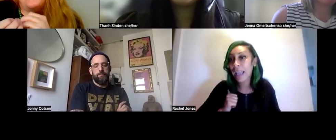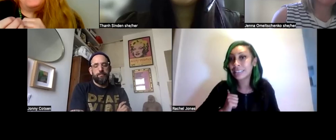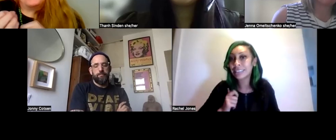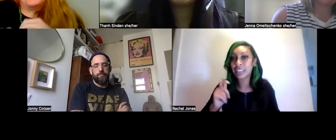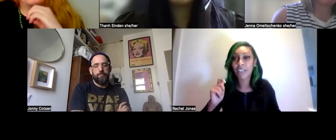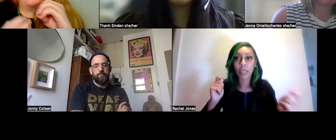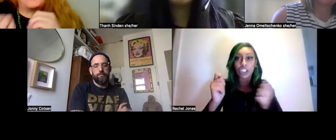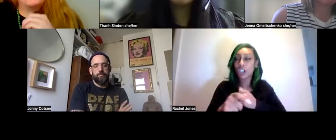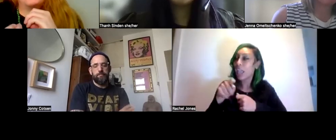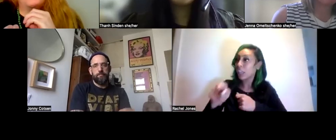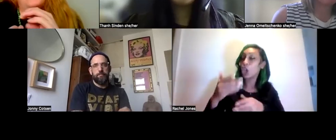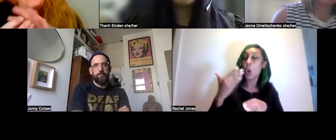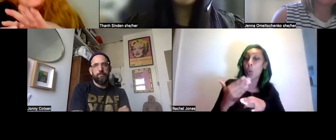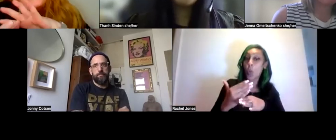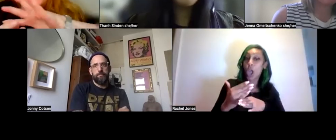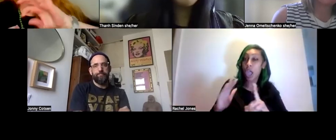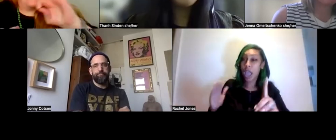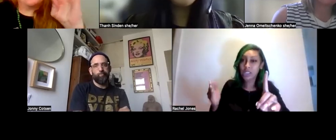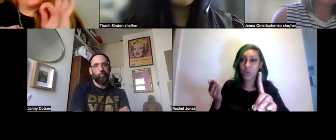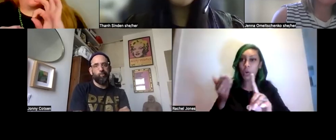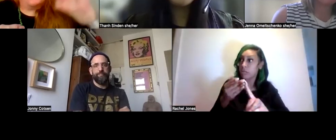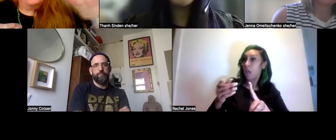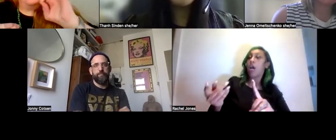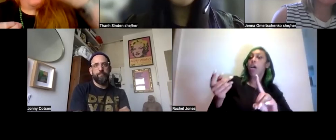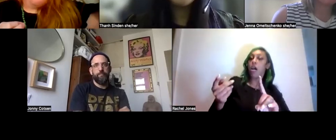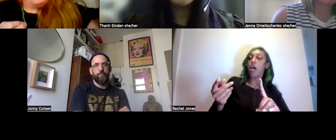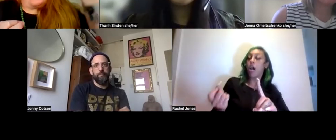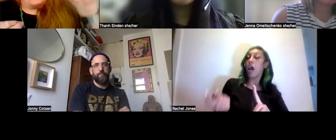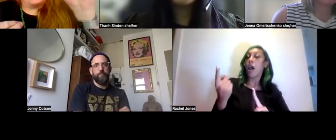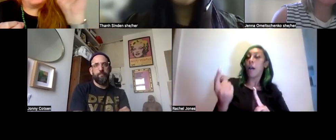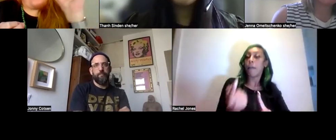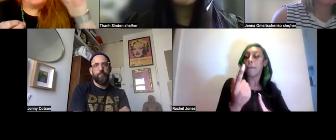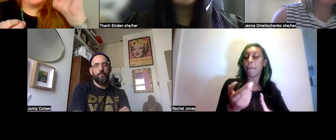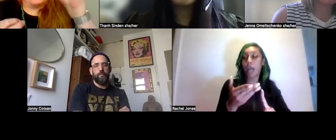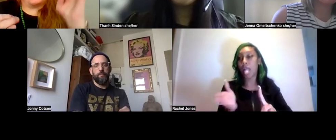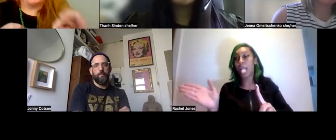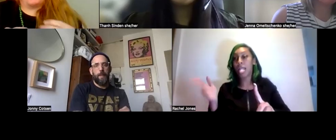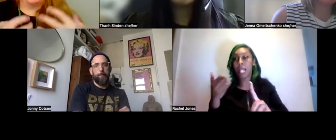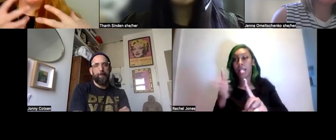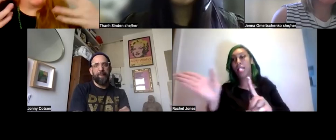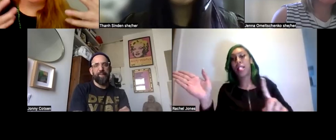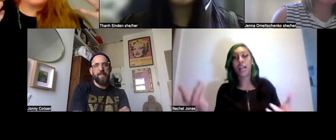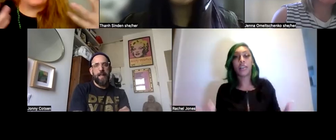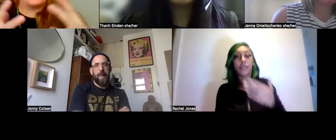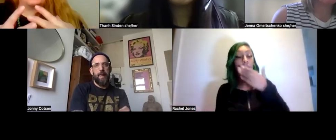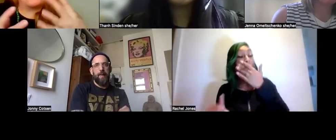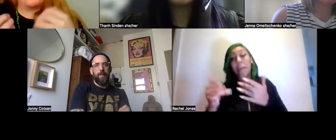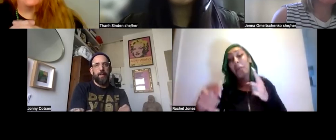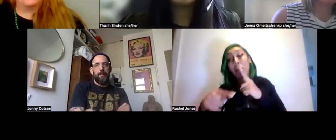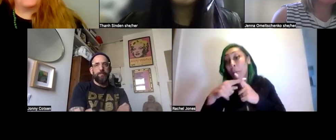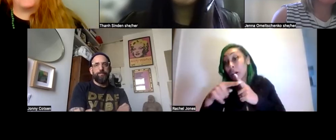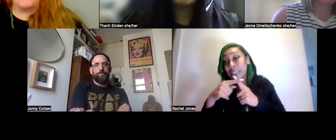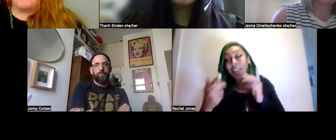perhaps in working towards something has kind of gone off on a tangent, and you've had this, you know, whether it's positive or